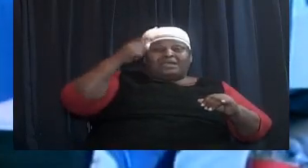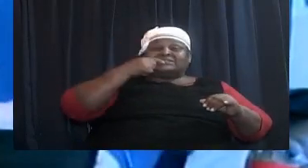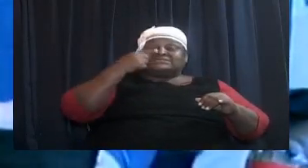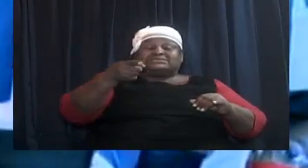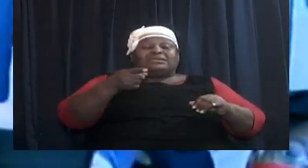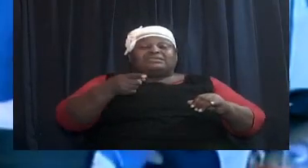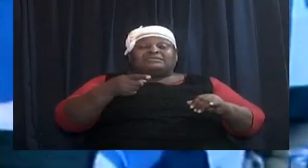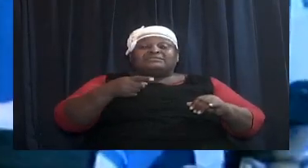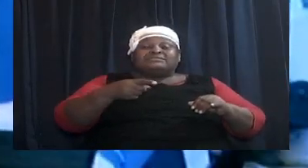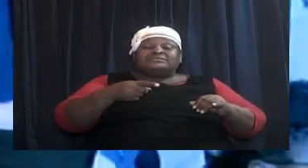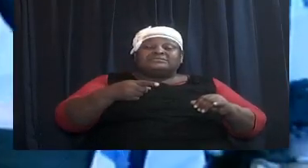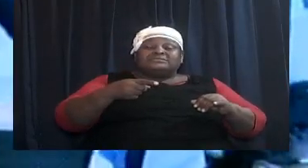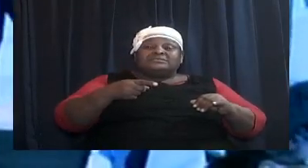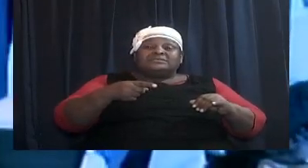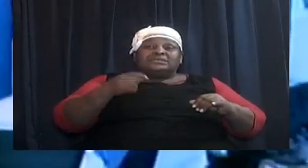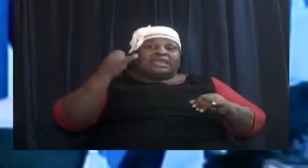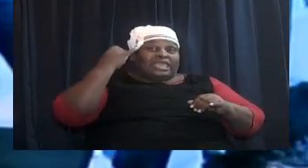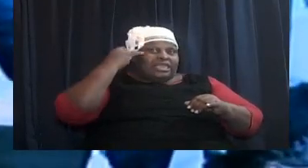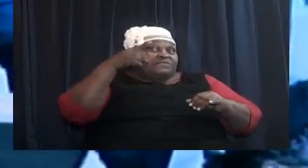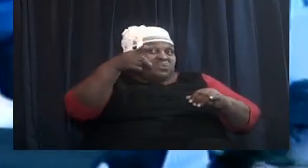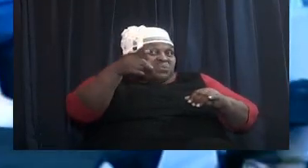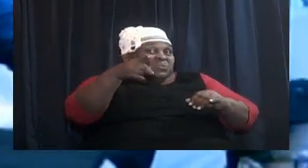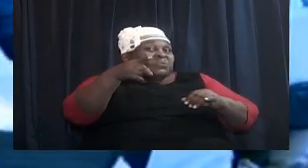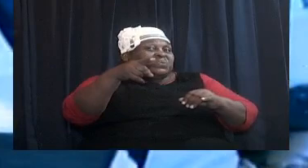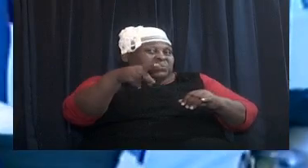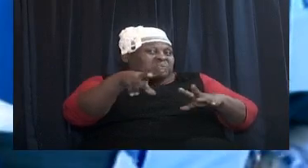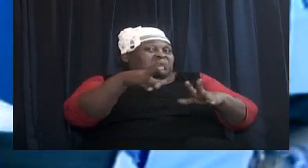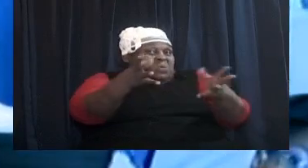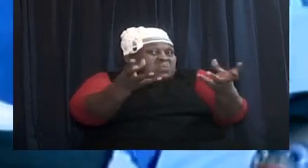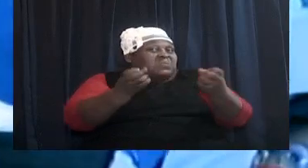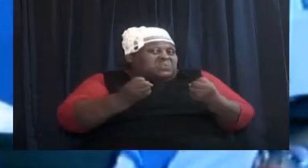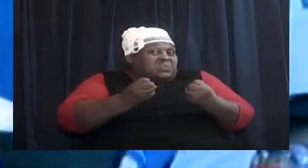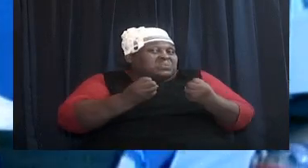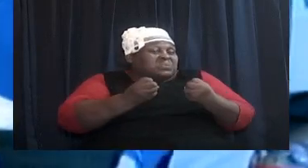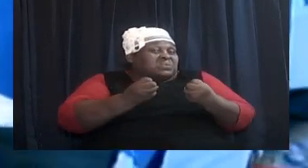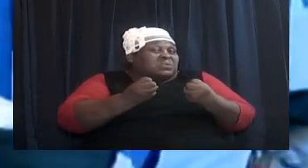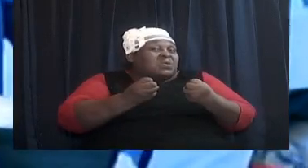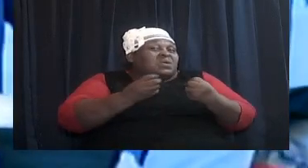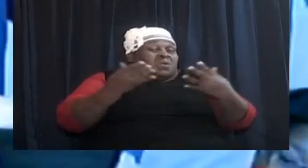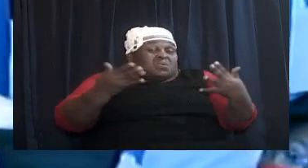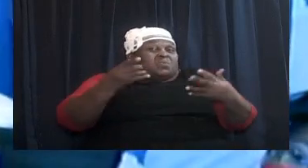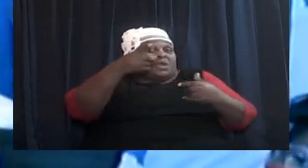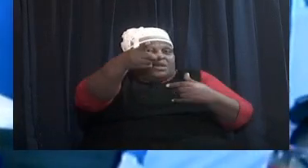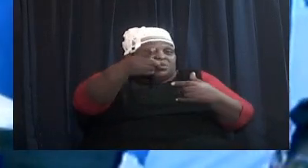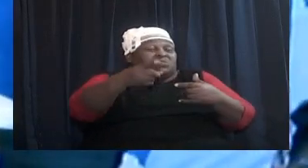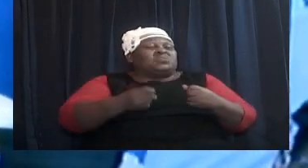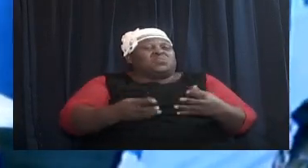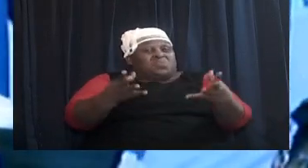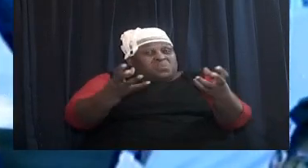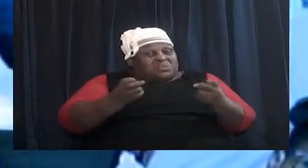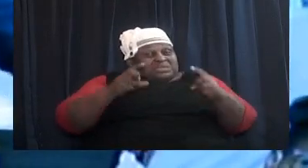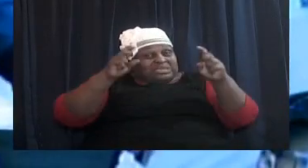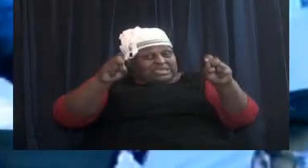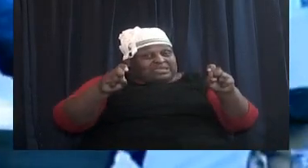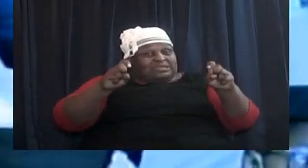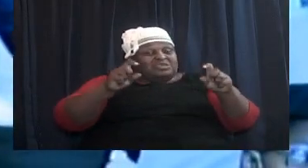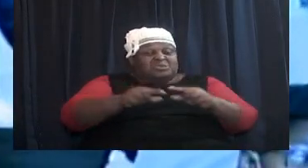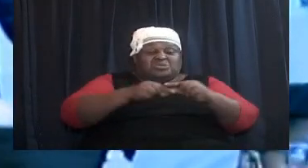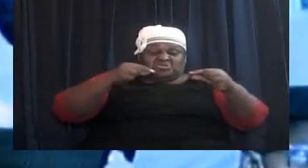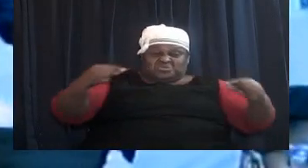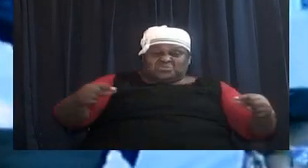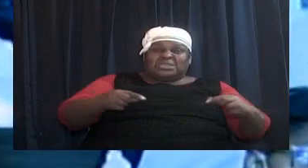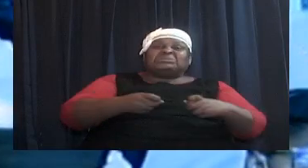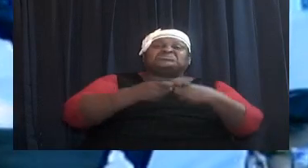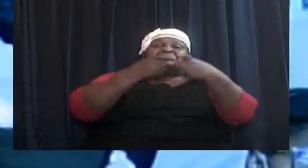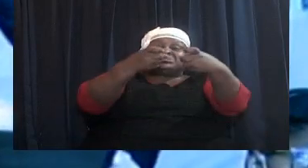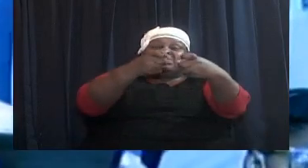scriptures, he said, if you desire what you perceive as the greatest gift, the greatest gift